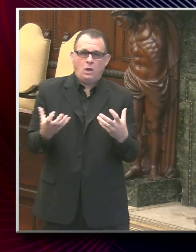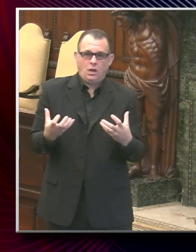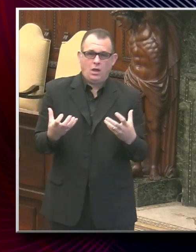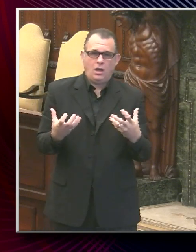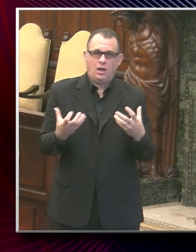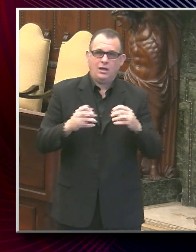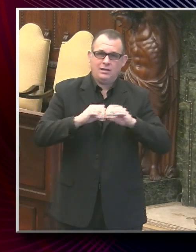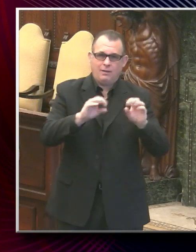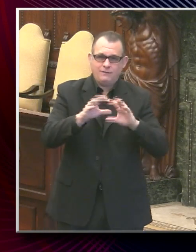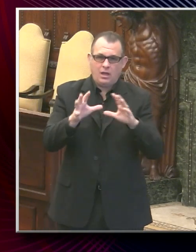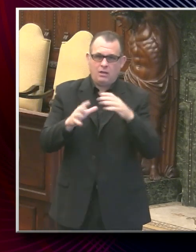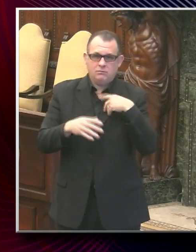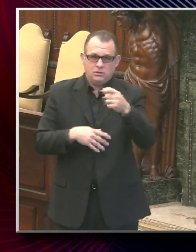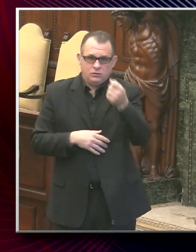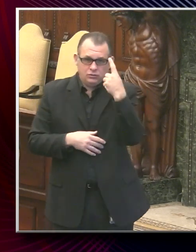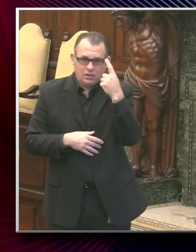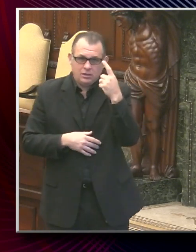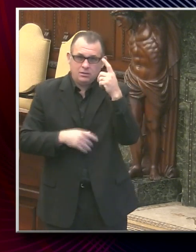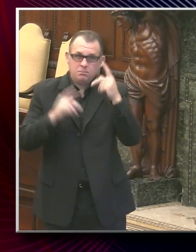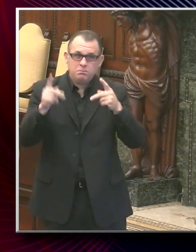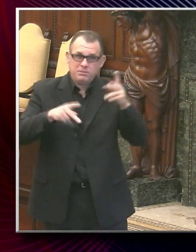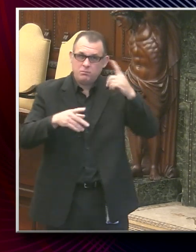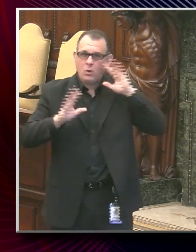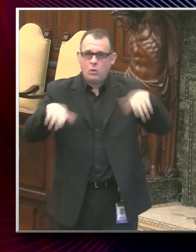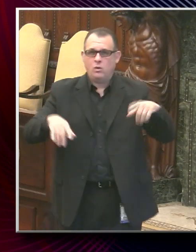people, but we're certainly not going to be